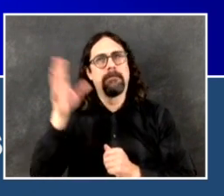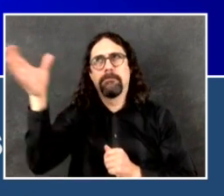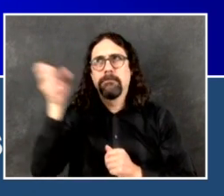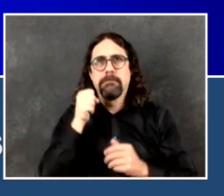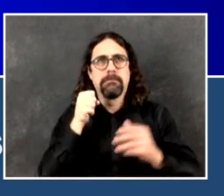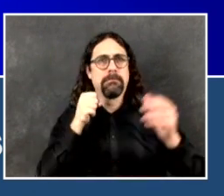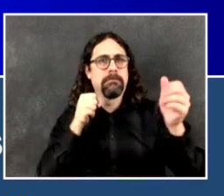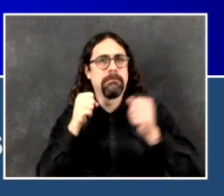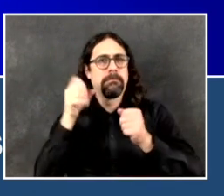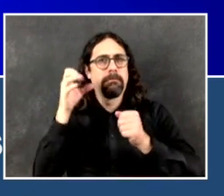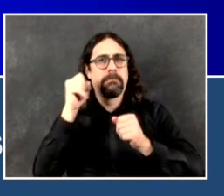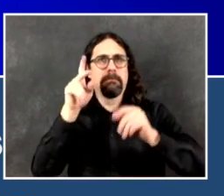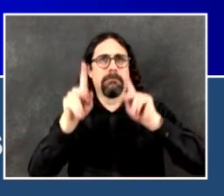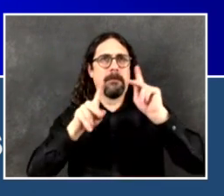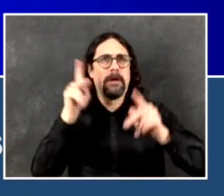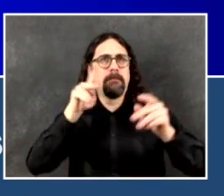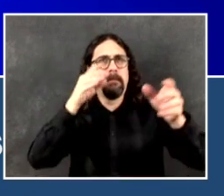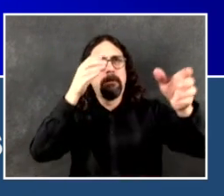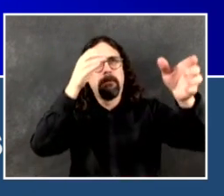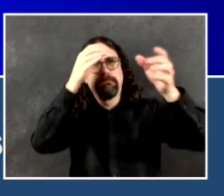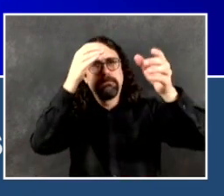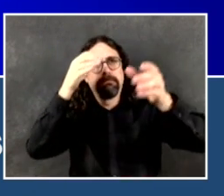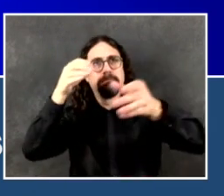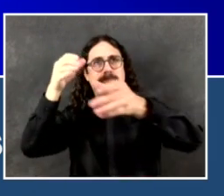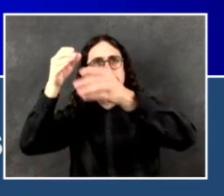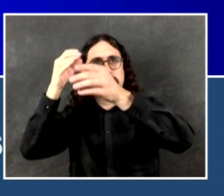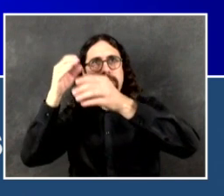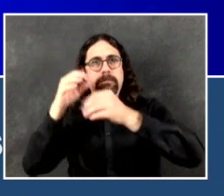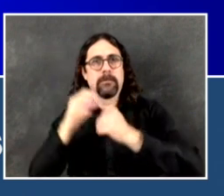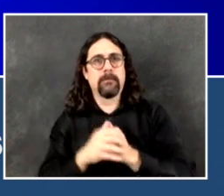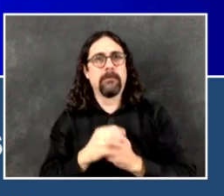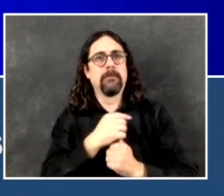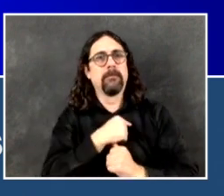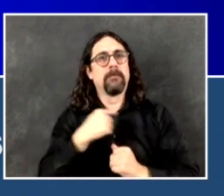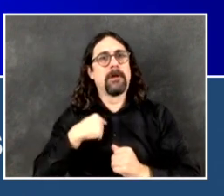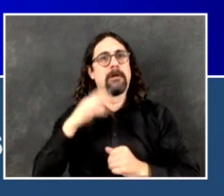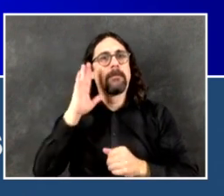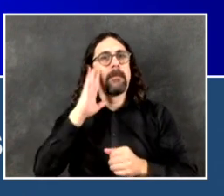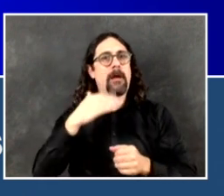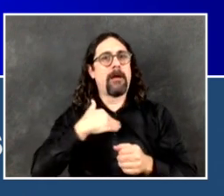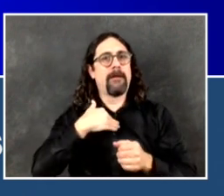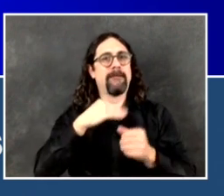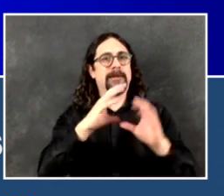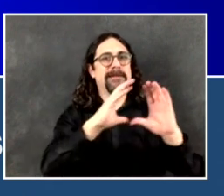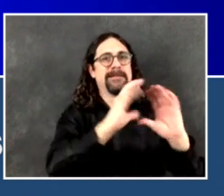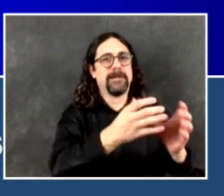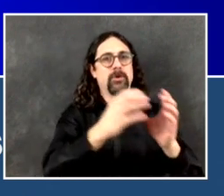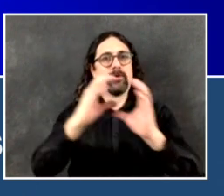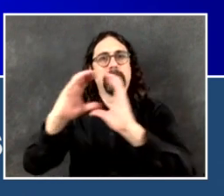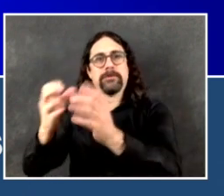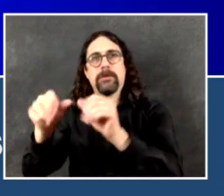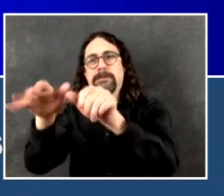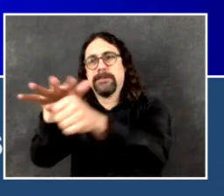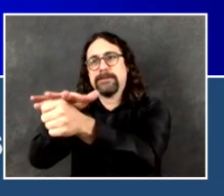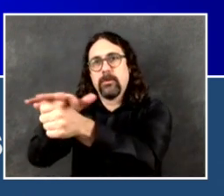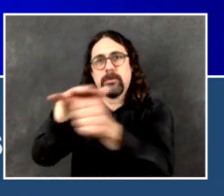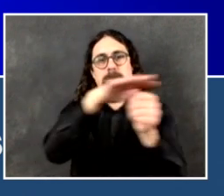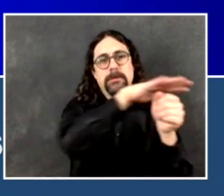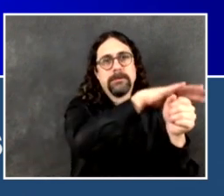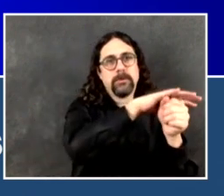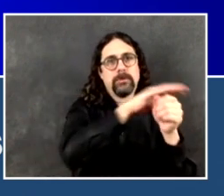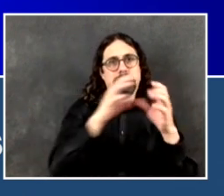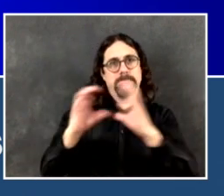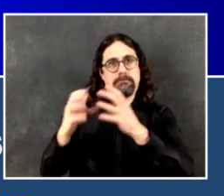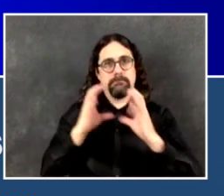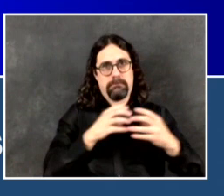advisory councils, and it's going to be sector by sector in our city. Going to get these folks together very quickly. They're going to start meeting in the first week